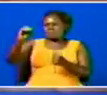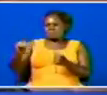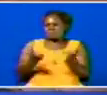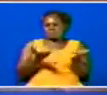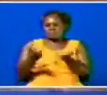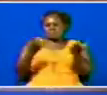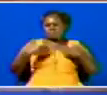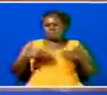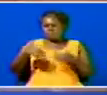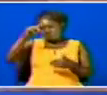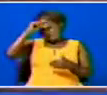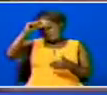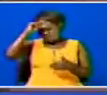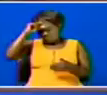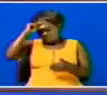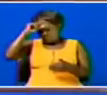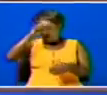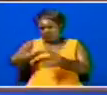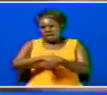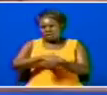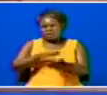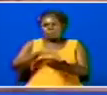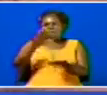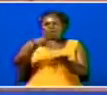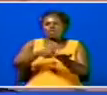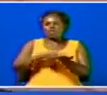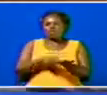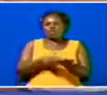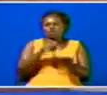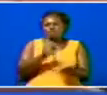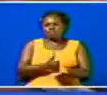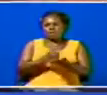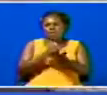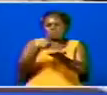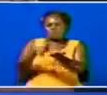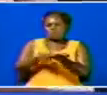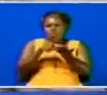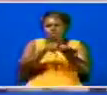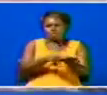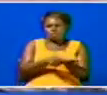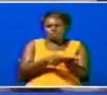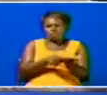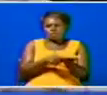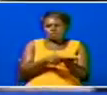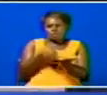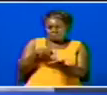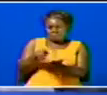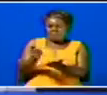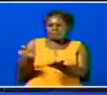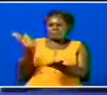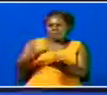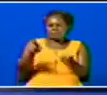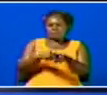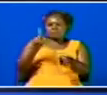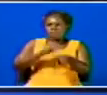investors, the government has had to take on more expensive debt to placate a section of the lenders who have stood their ground on repayment. At the same